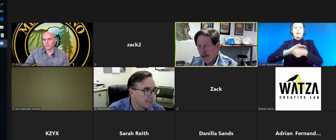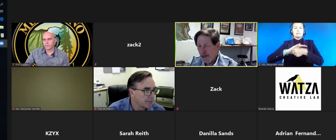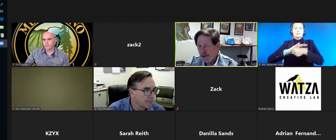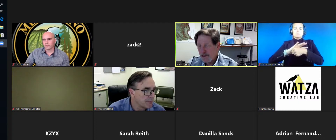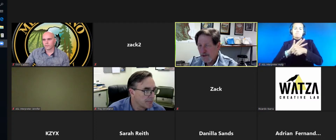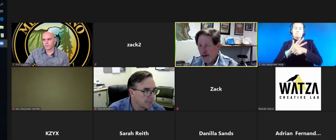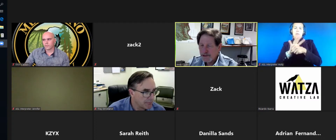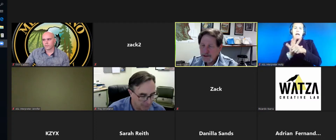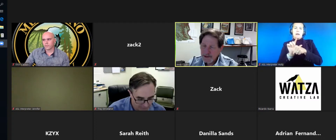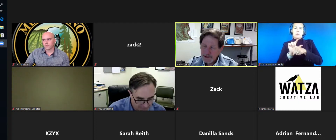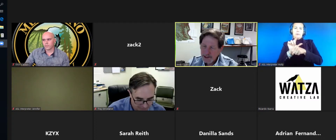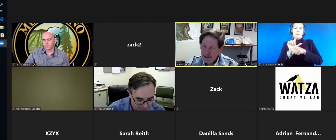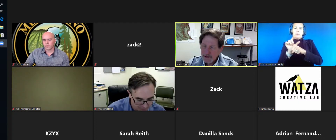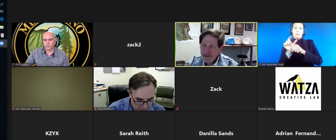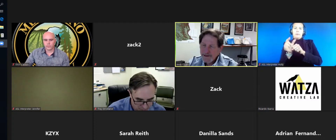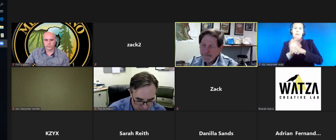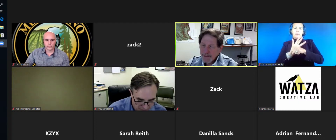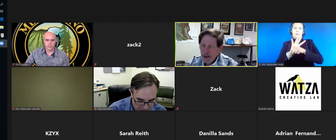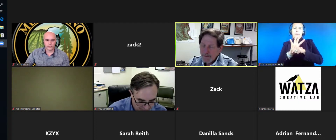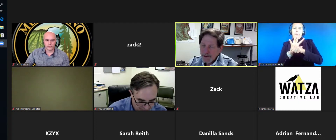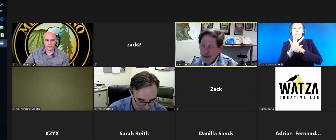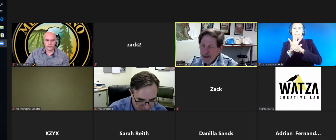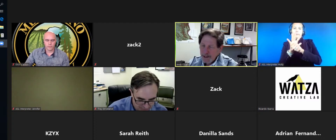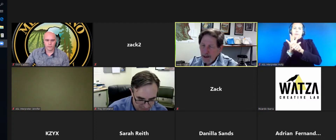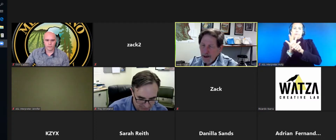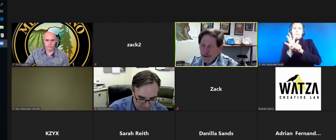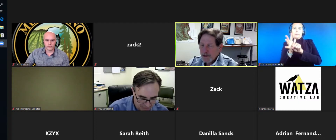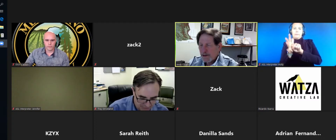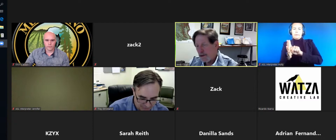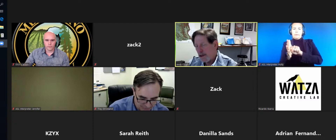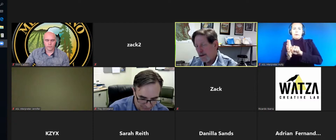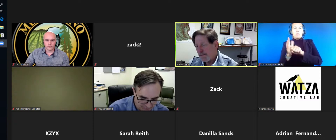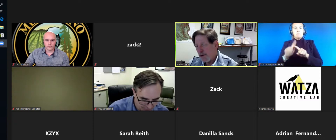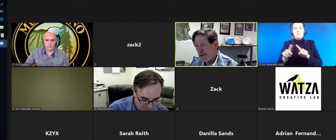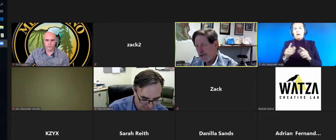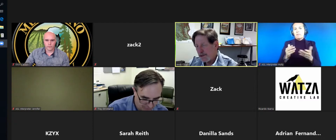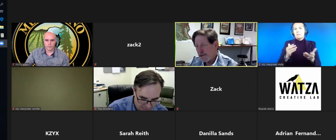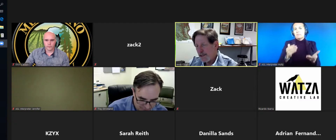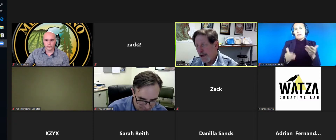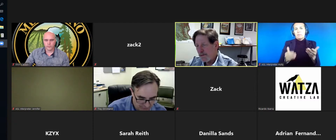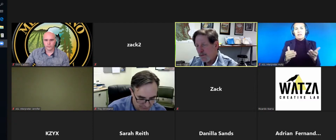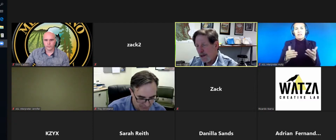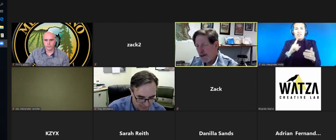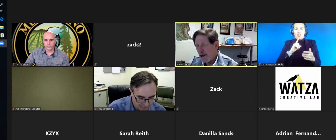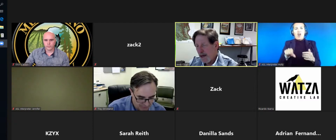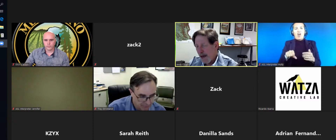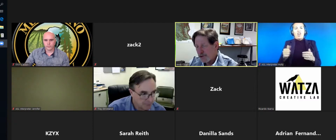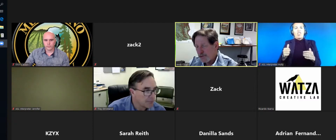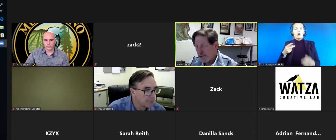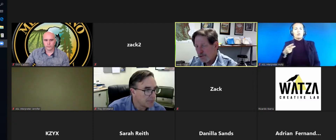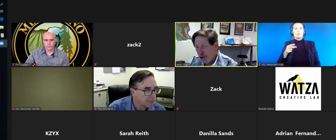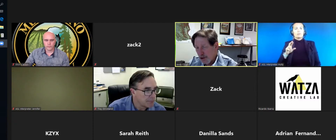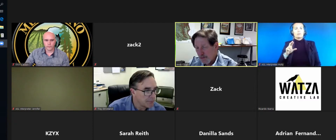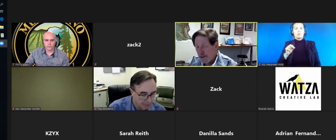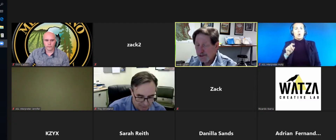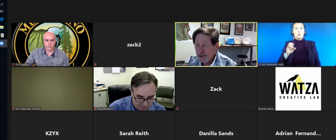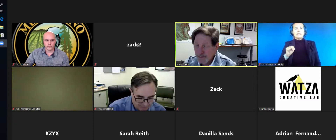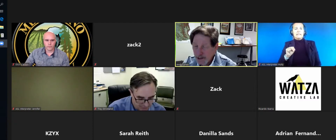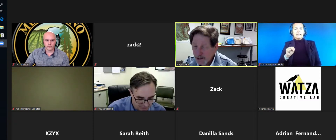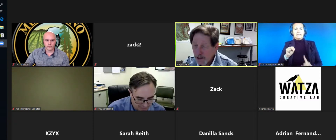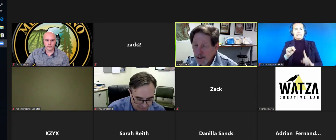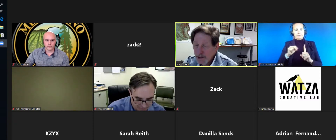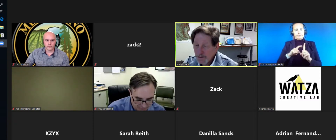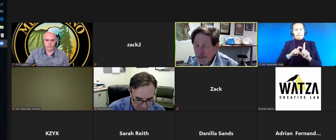the invasion of the virus into the cell. But there may be other proteins that when an actual germ is